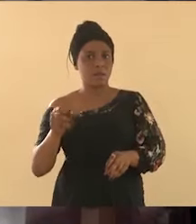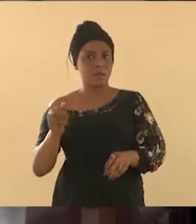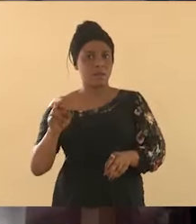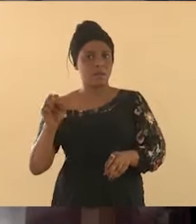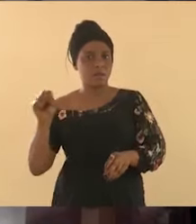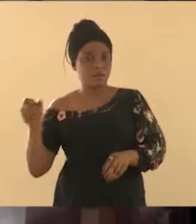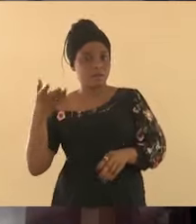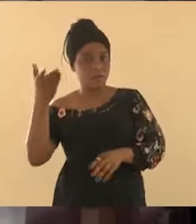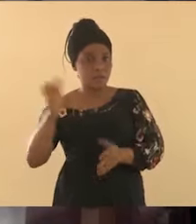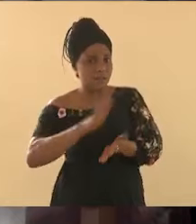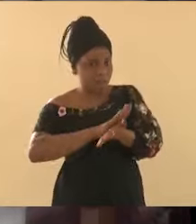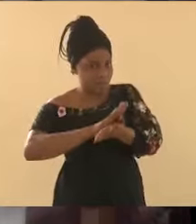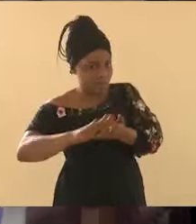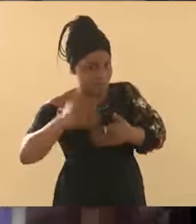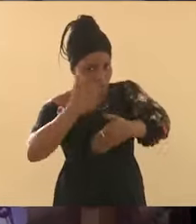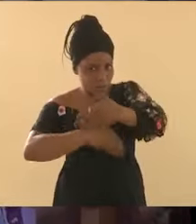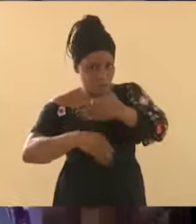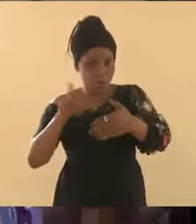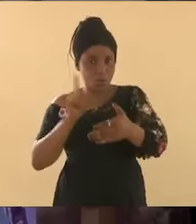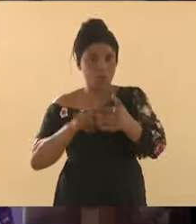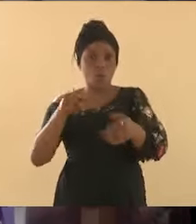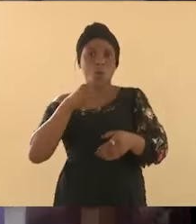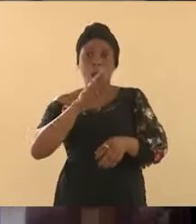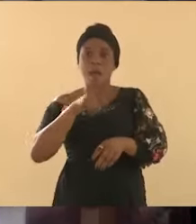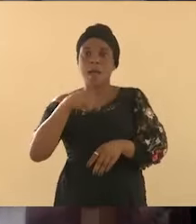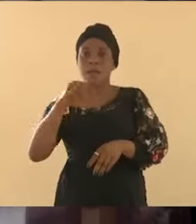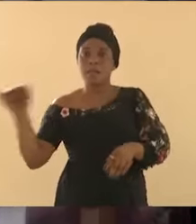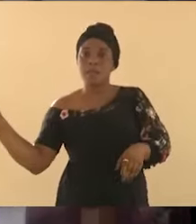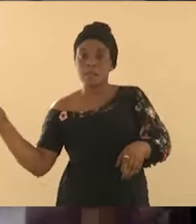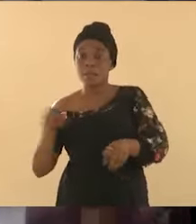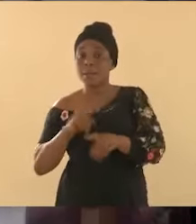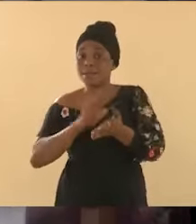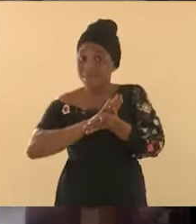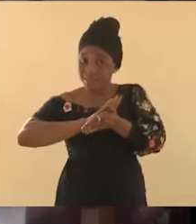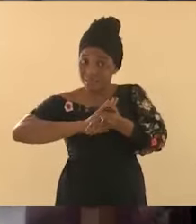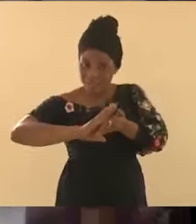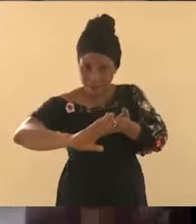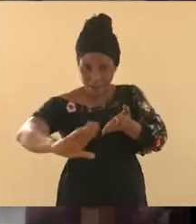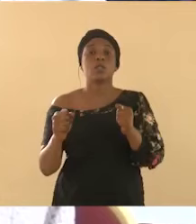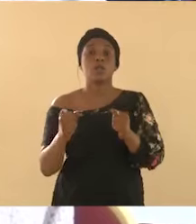there's a phrase there, and it's very clear. It's close to what you're saying, but it's very clear.